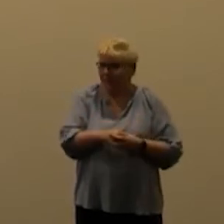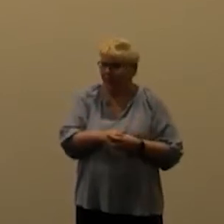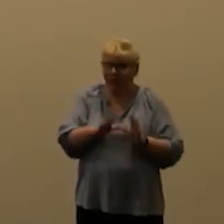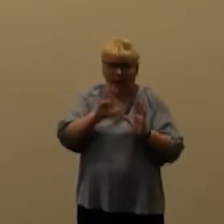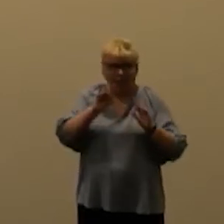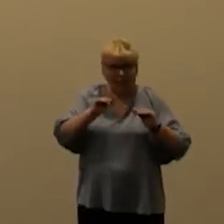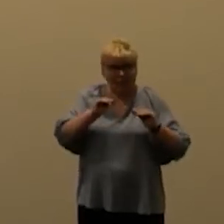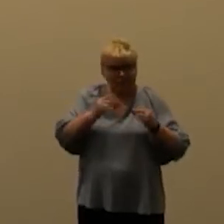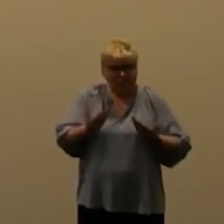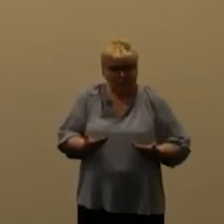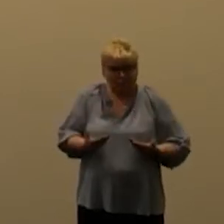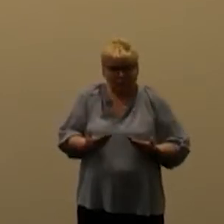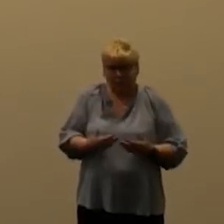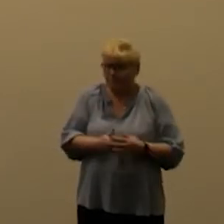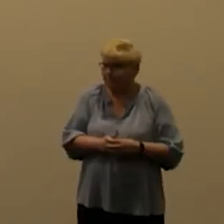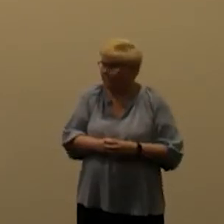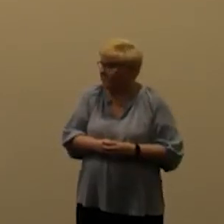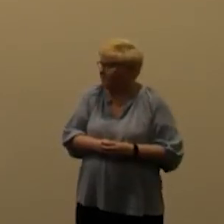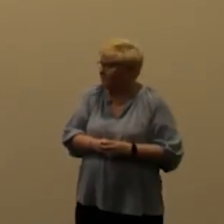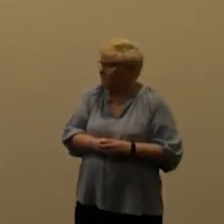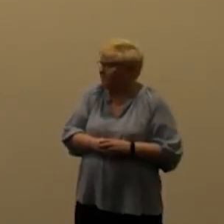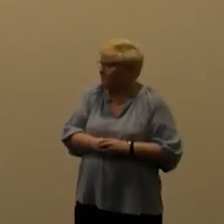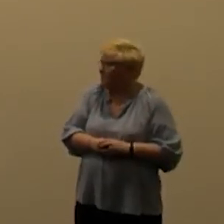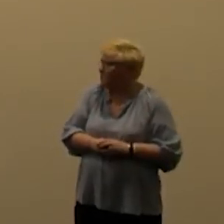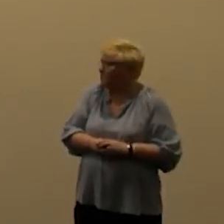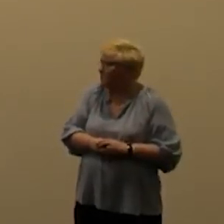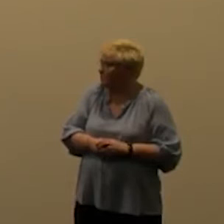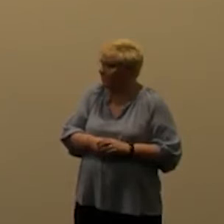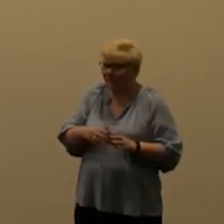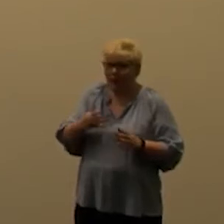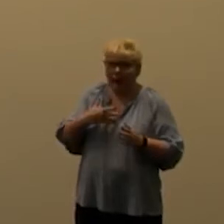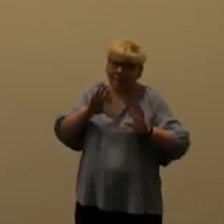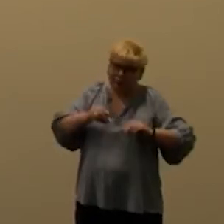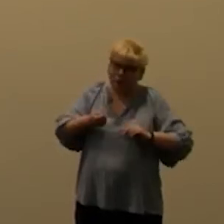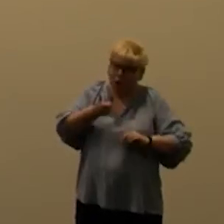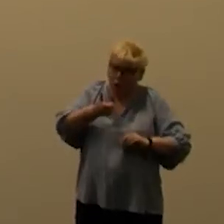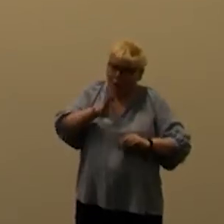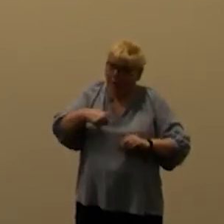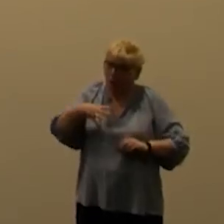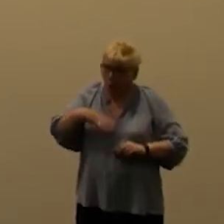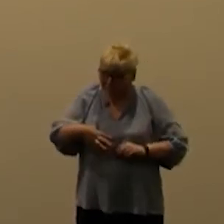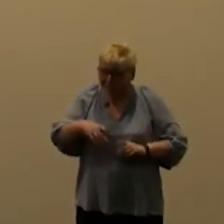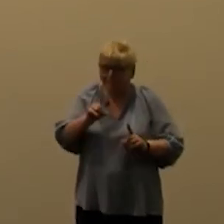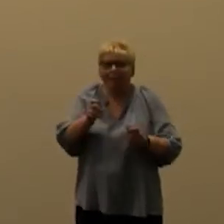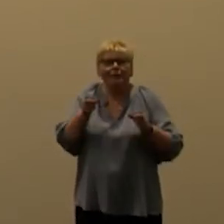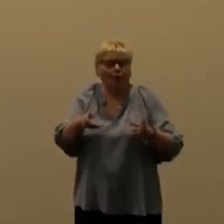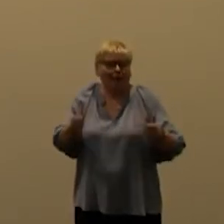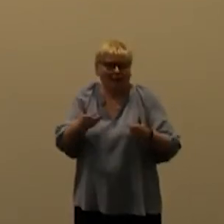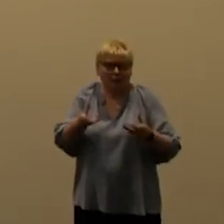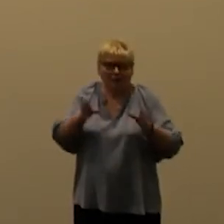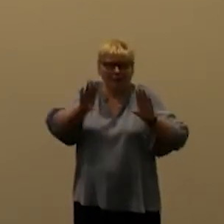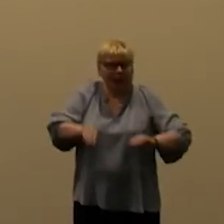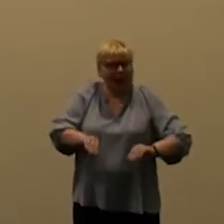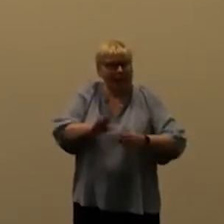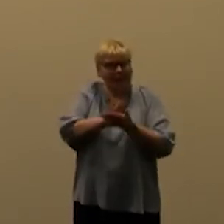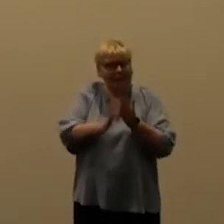That was it for me today. Yeah, I finished a couple minutes earlier than I wanted, but that's okay. Thanks very much for listening. It's the end